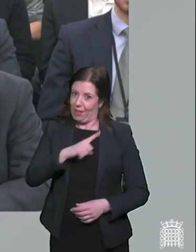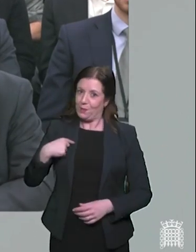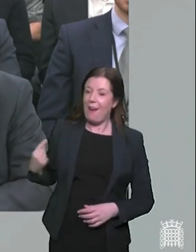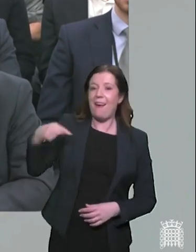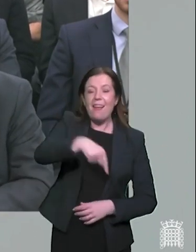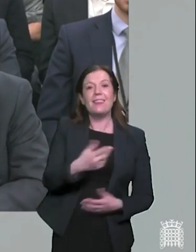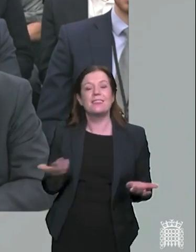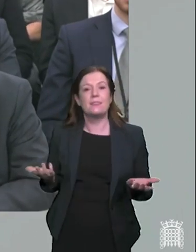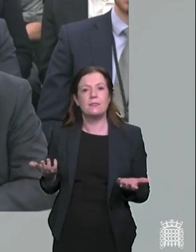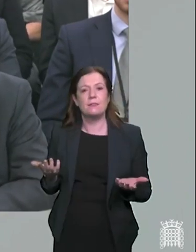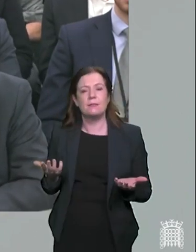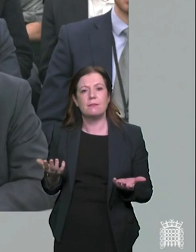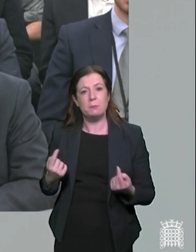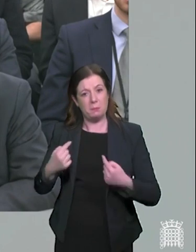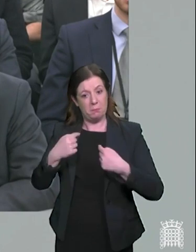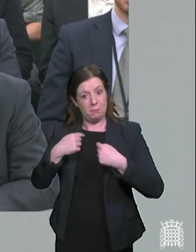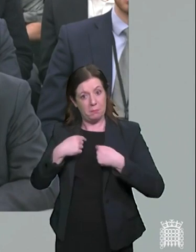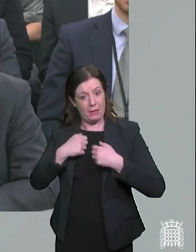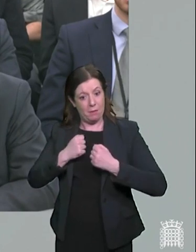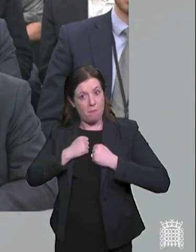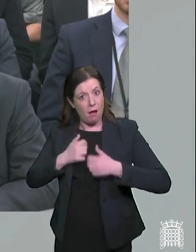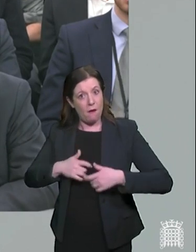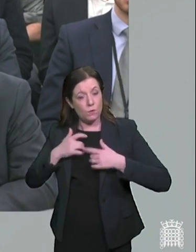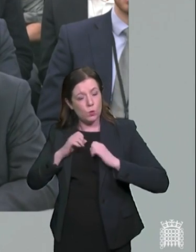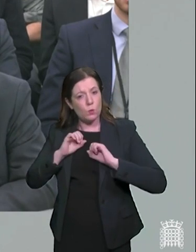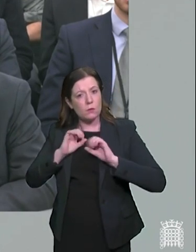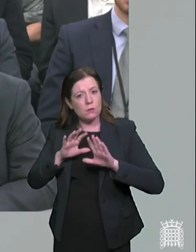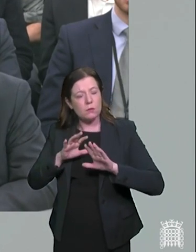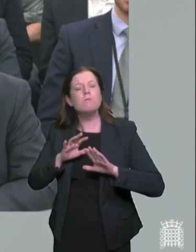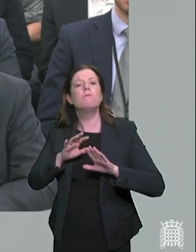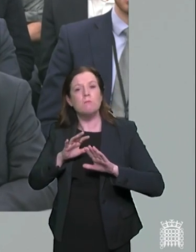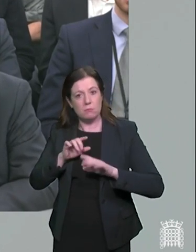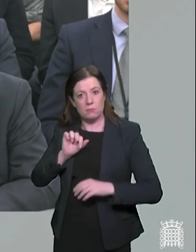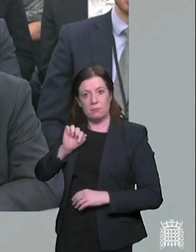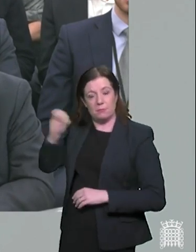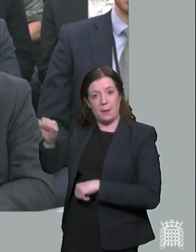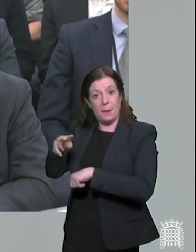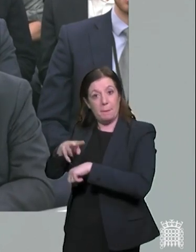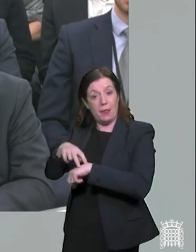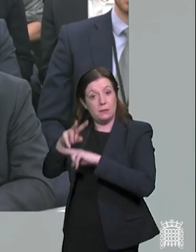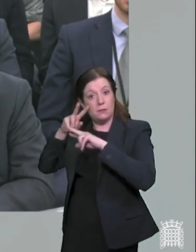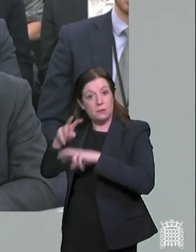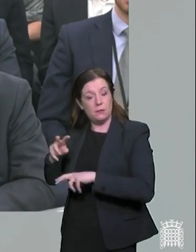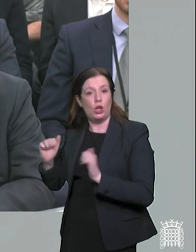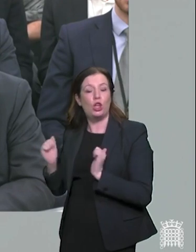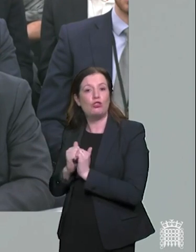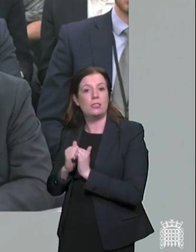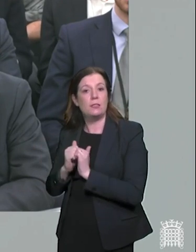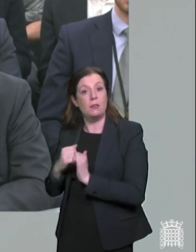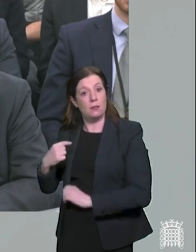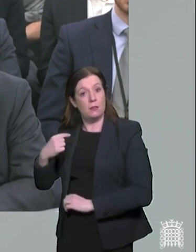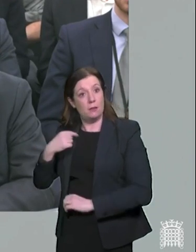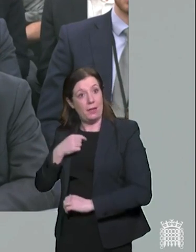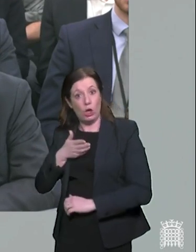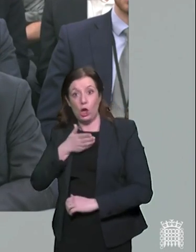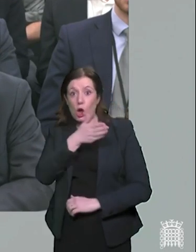I think, the more important point is that the police agreed. They did not find that my attendance at